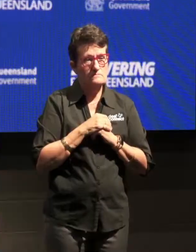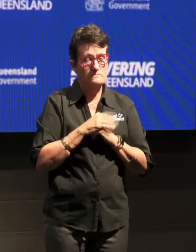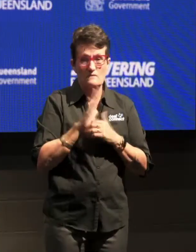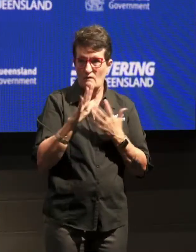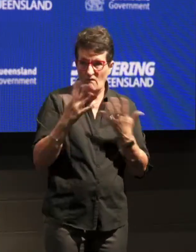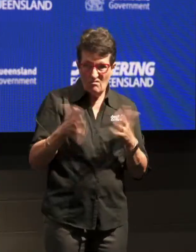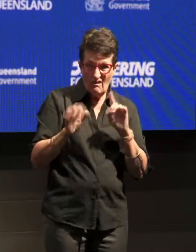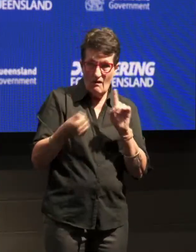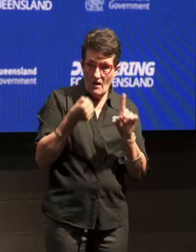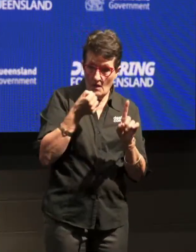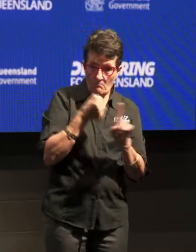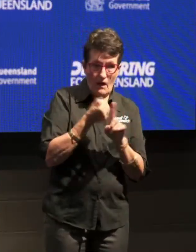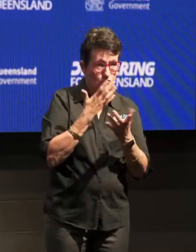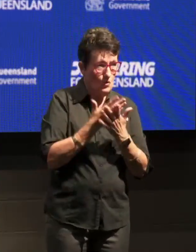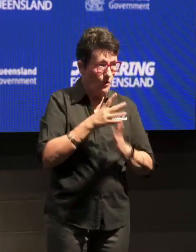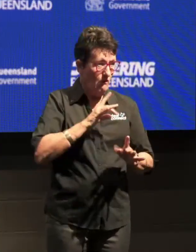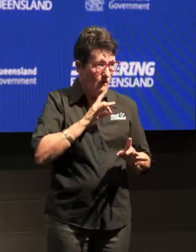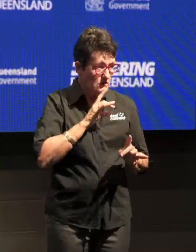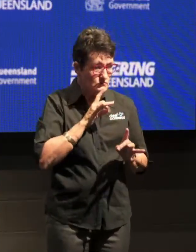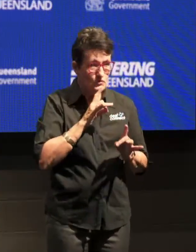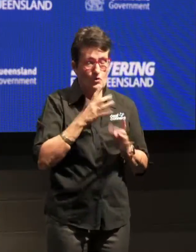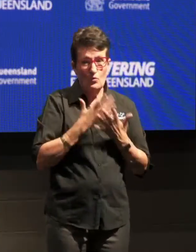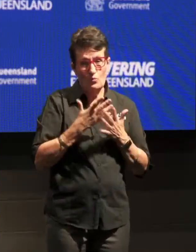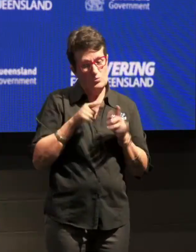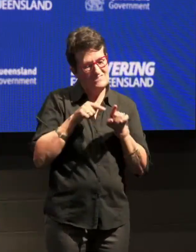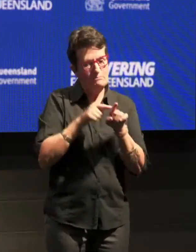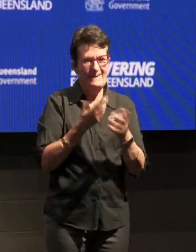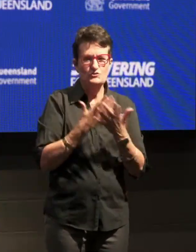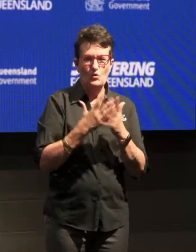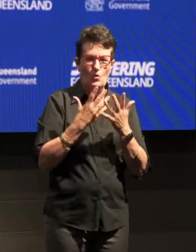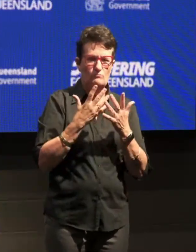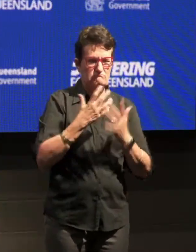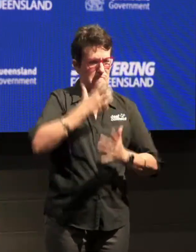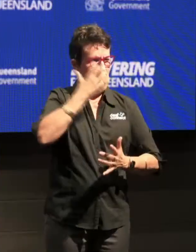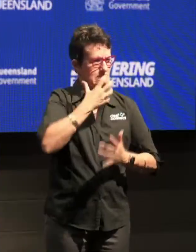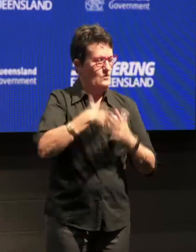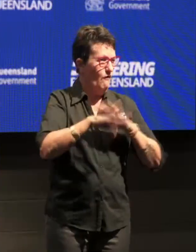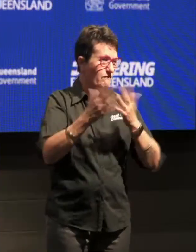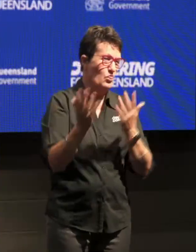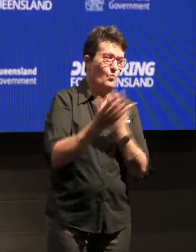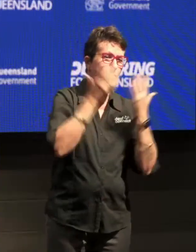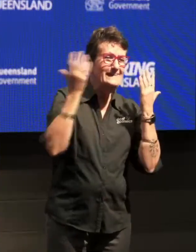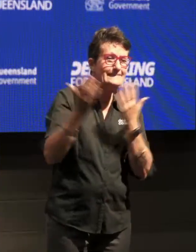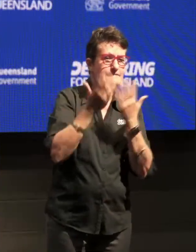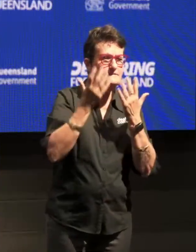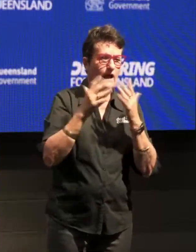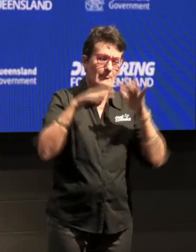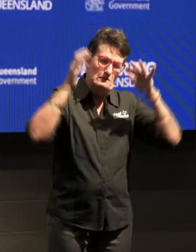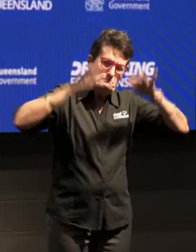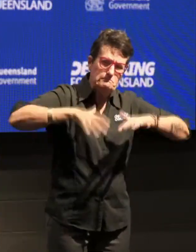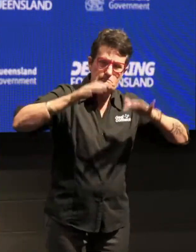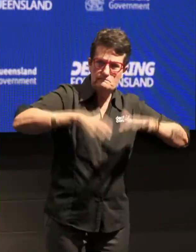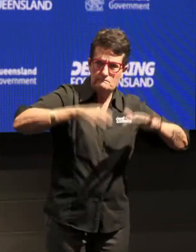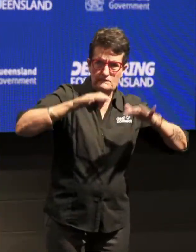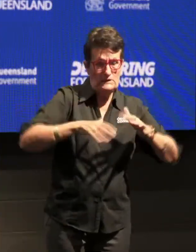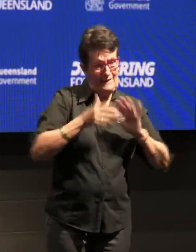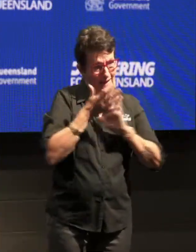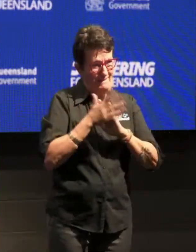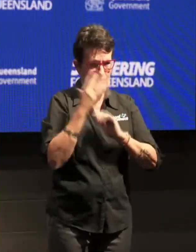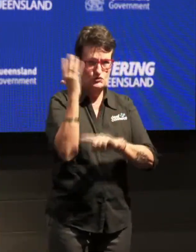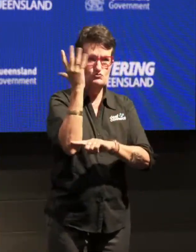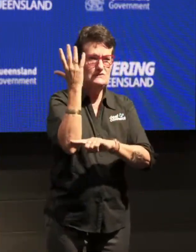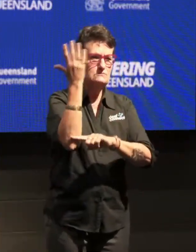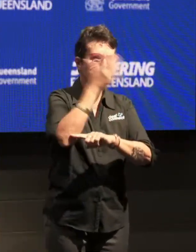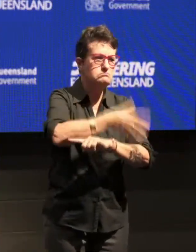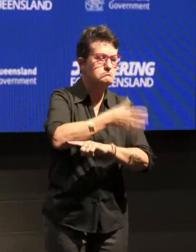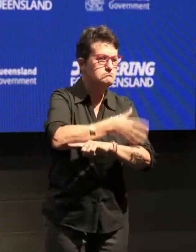of impact on power will depend obviously on the severity of the wind, but also the heavy rain can mean that trees fall,